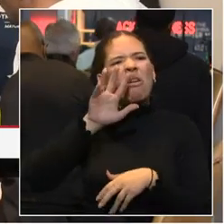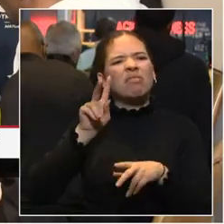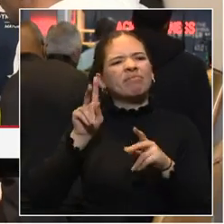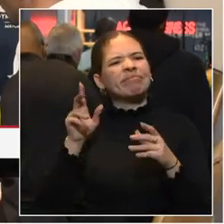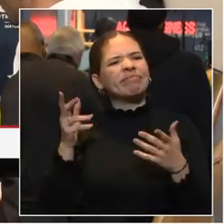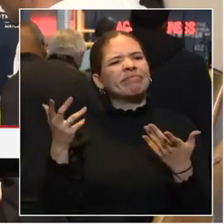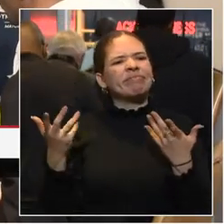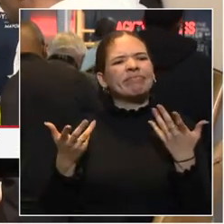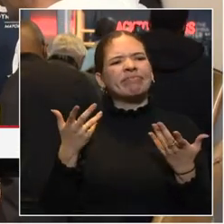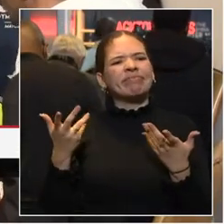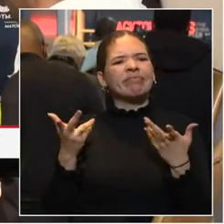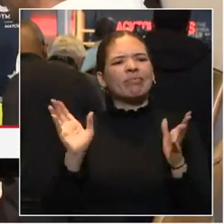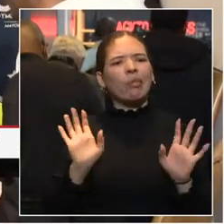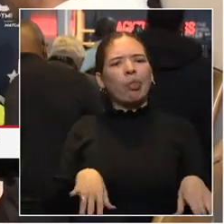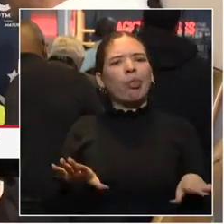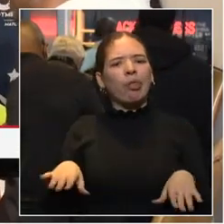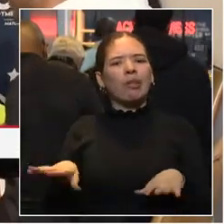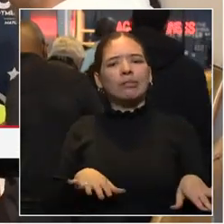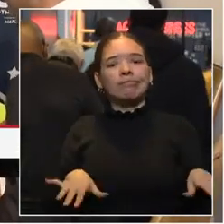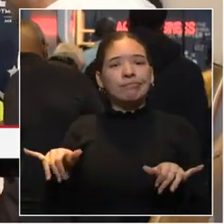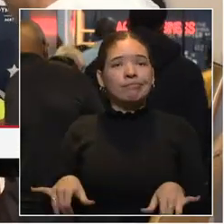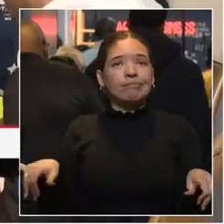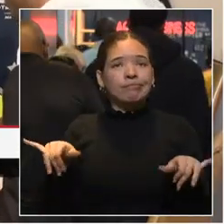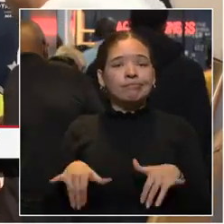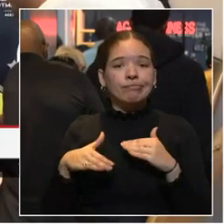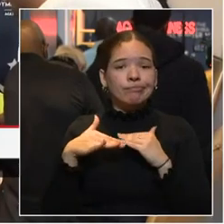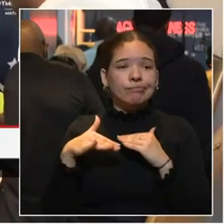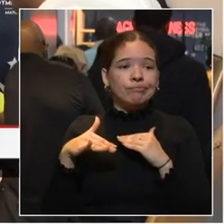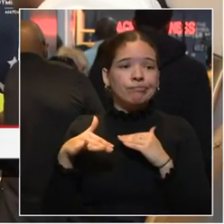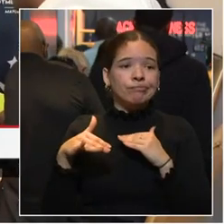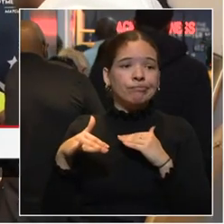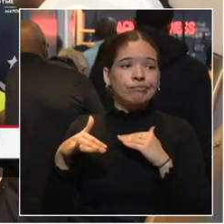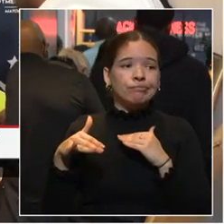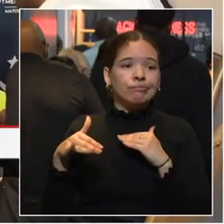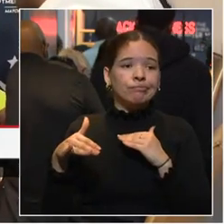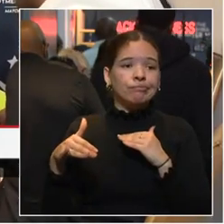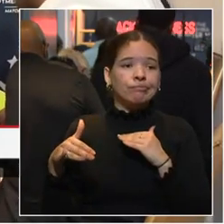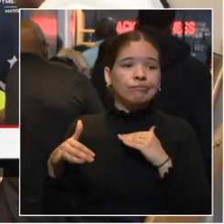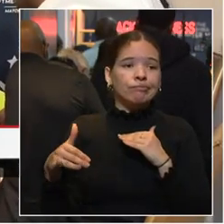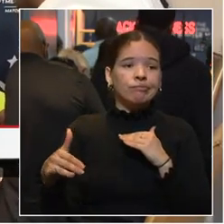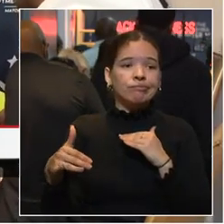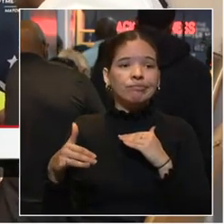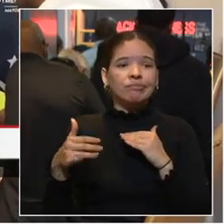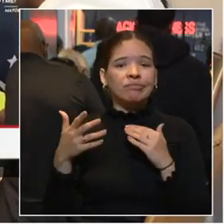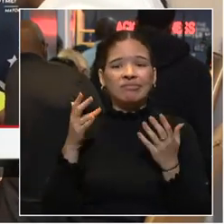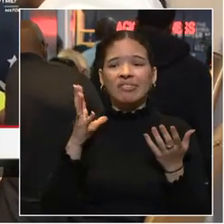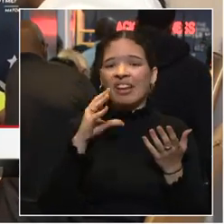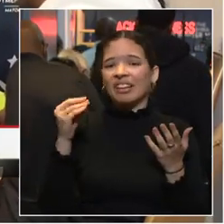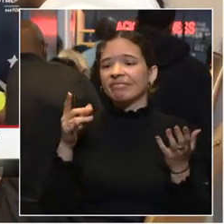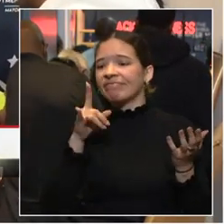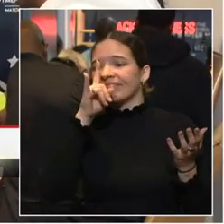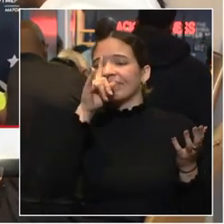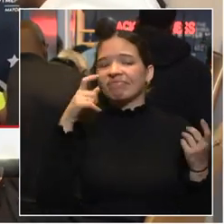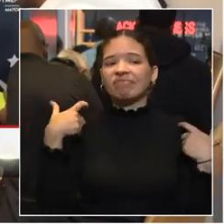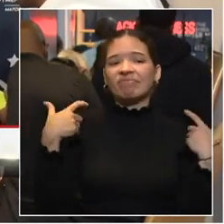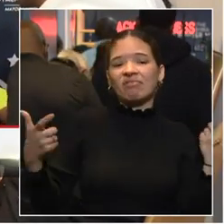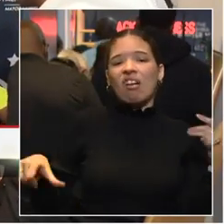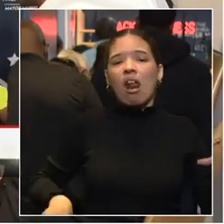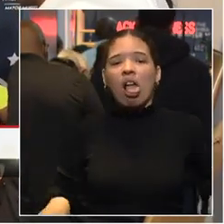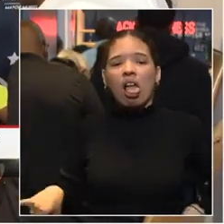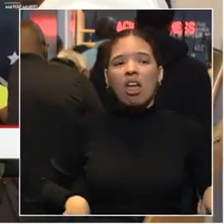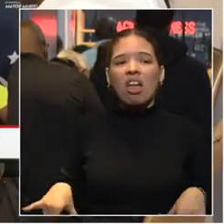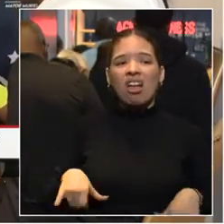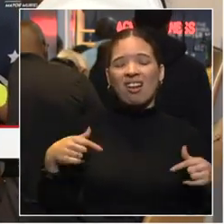through the motions, peacocking, trying to show themselves to people to get ahead, to get promoted. And